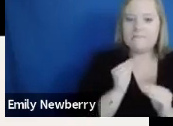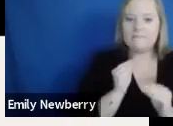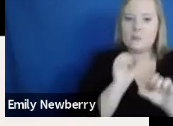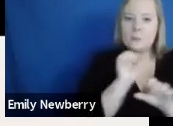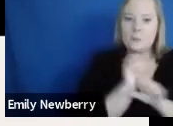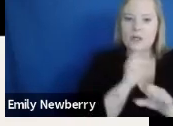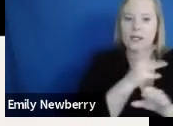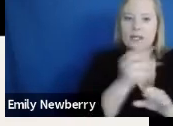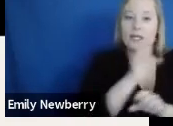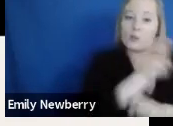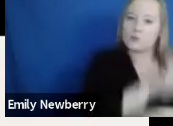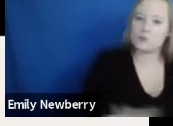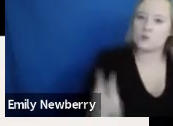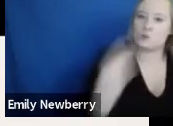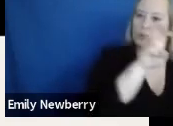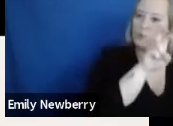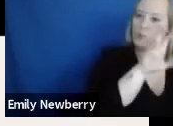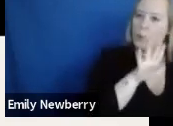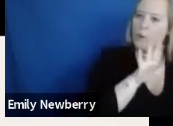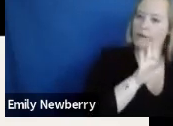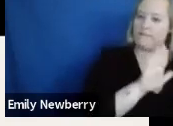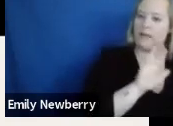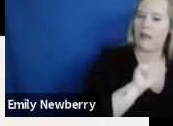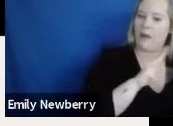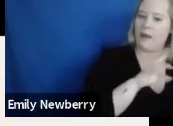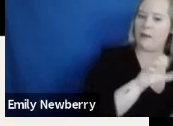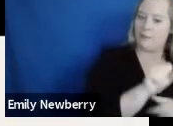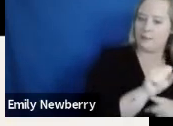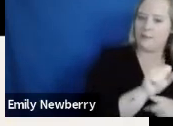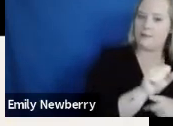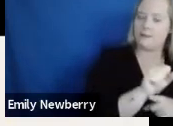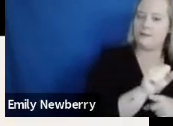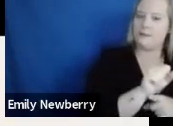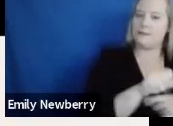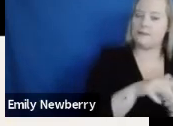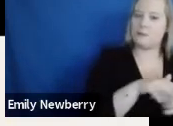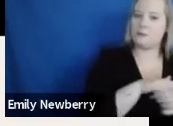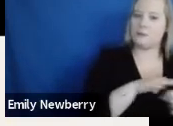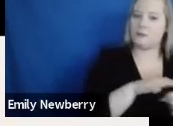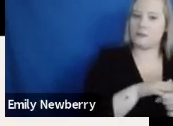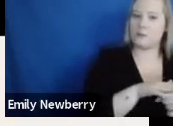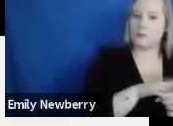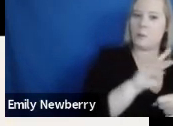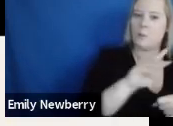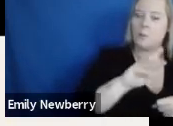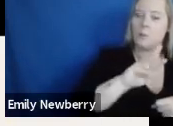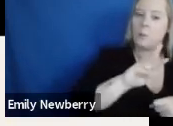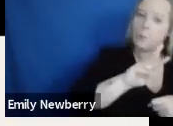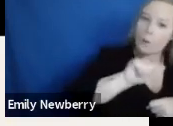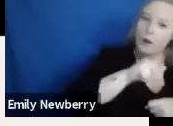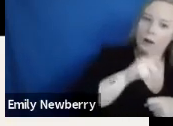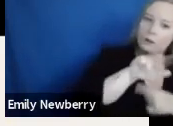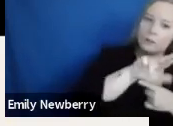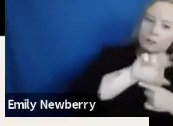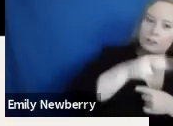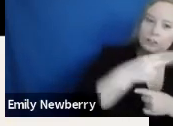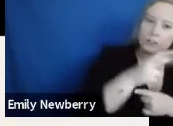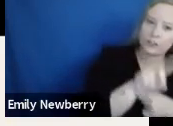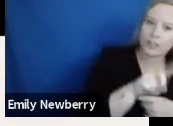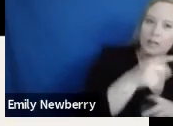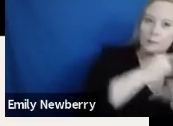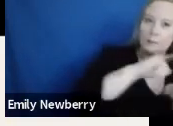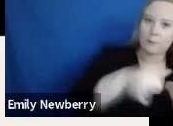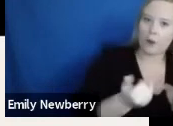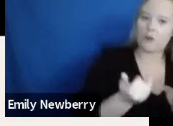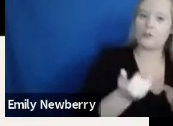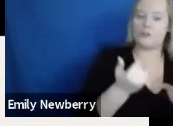a tour of their Our Animus online store, Animus Watershed Partnerships New Direction and projects on the Florida